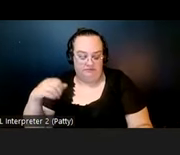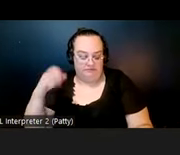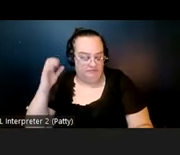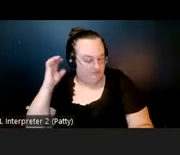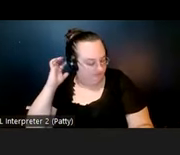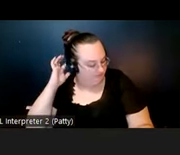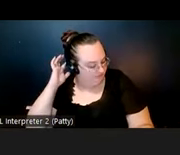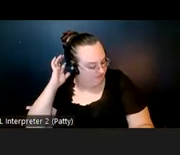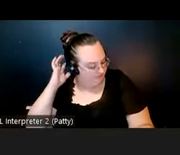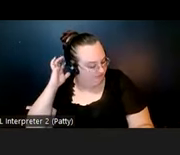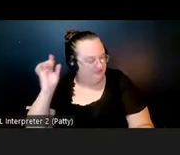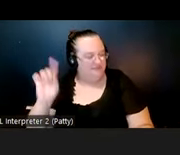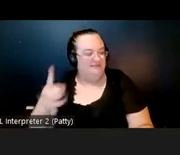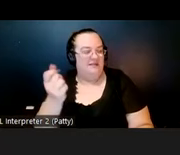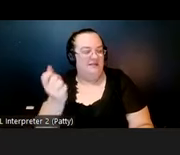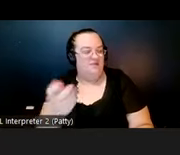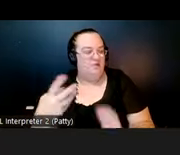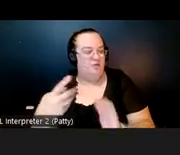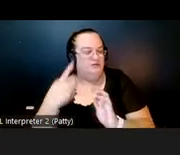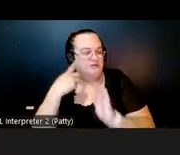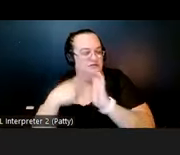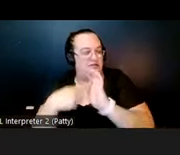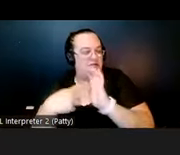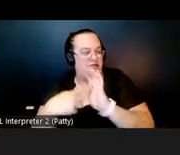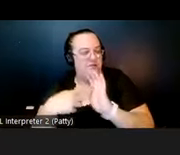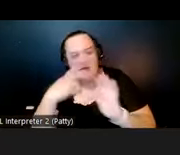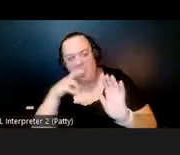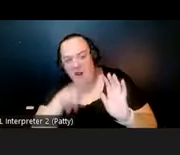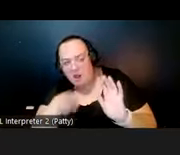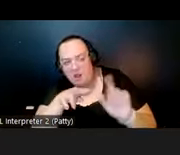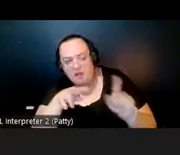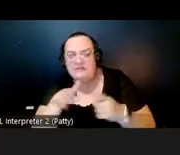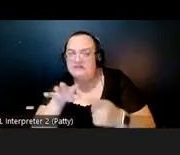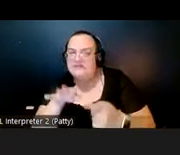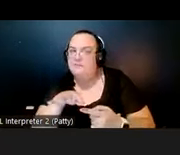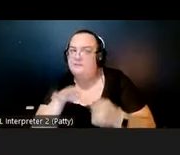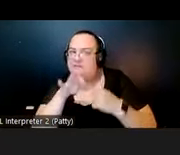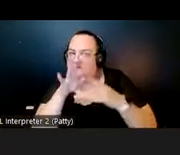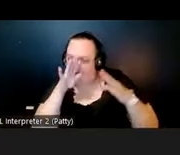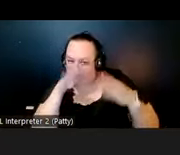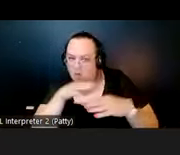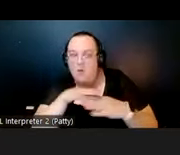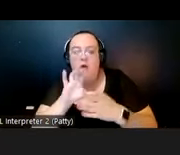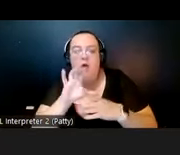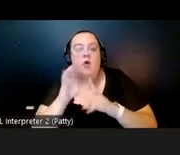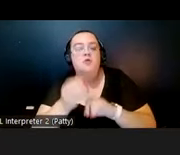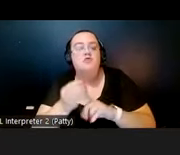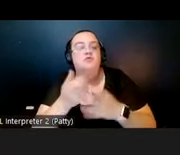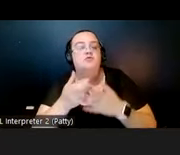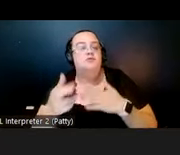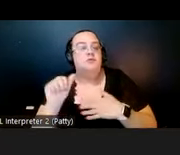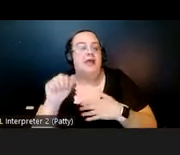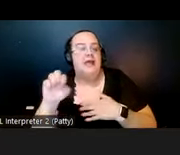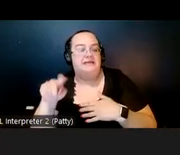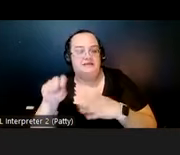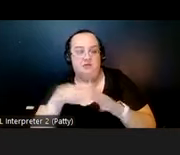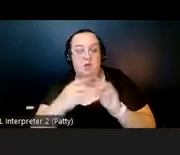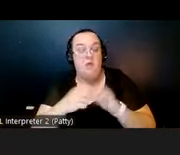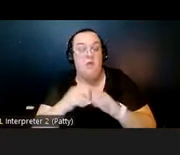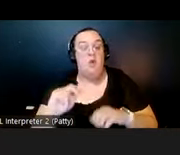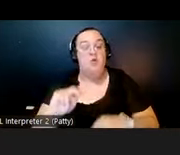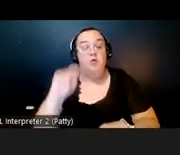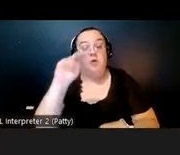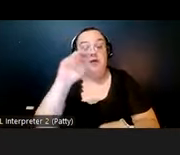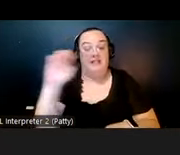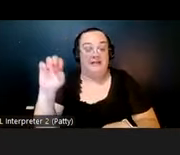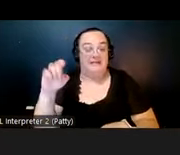Just to look at a few examples with specific focus on cultural resource assets, we'll start with the Northeast and National